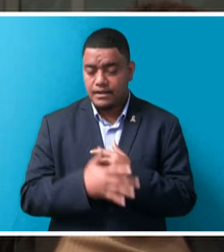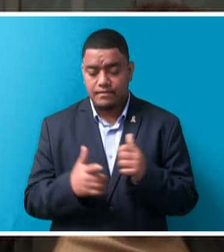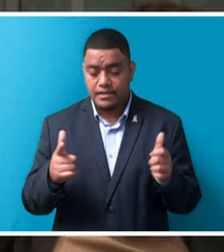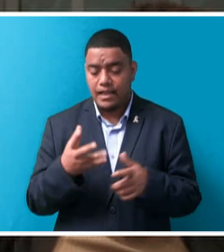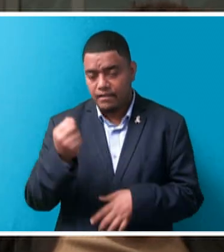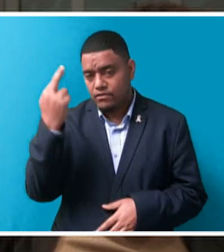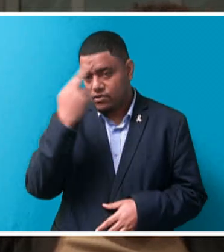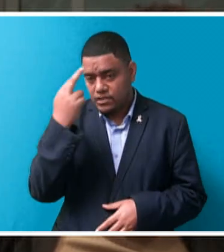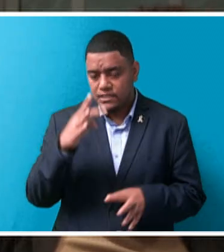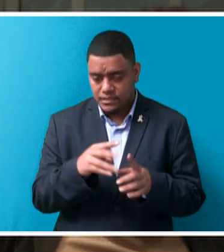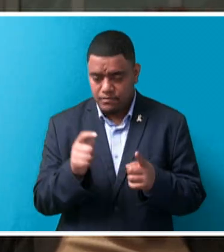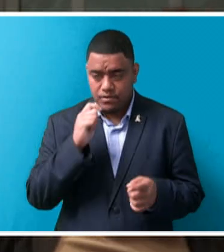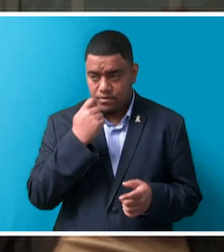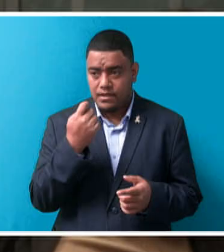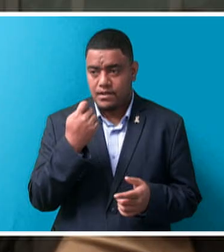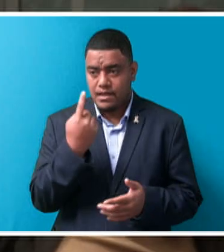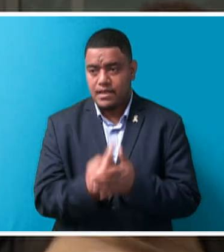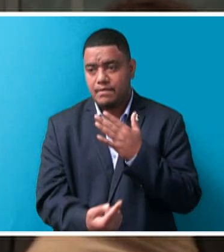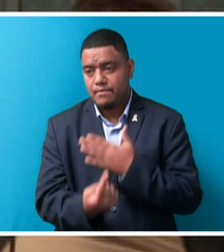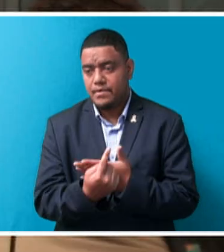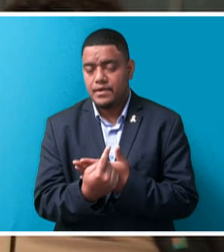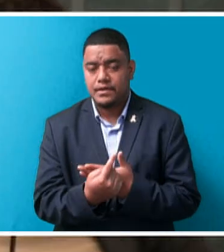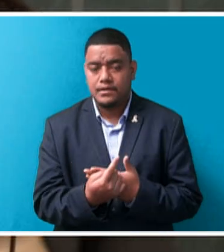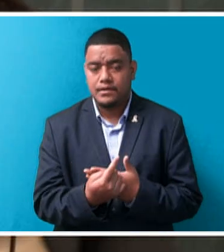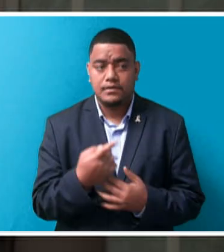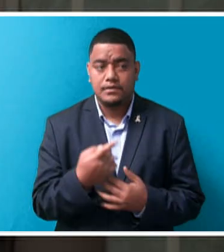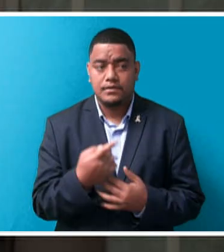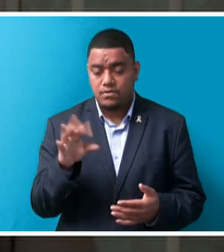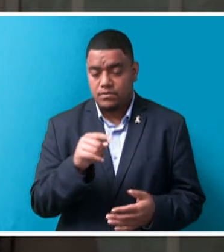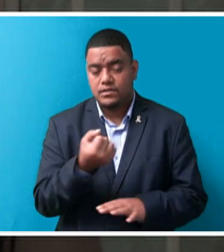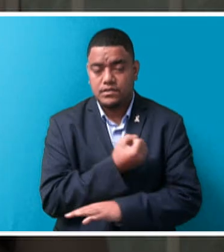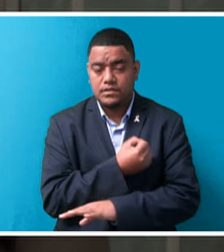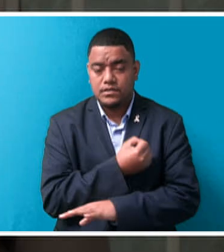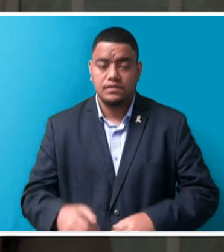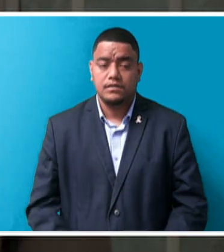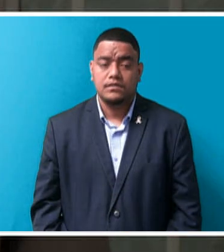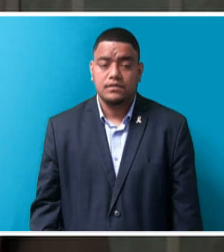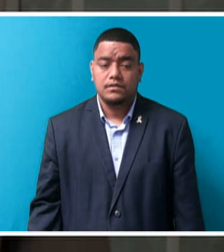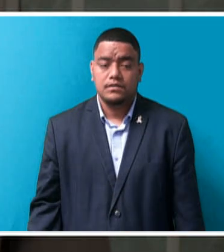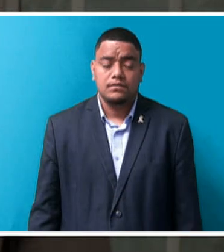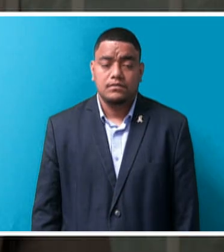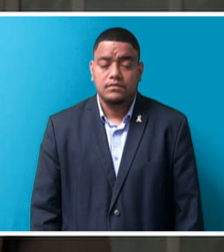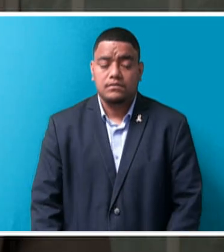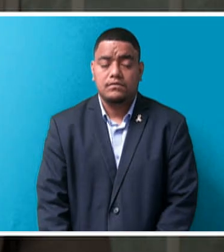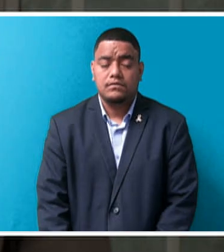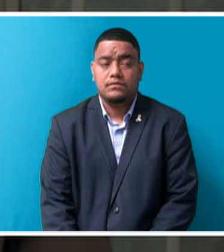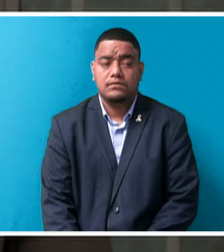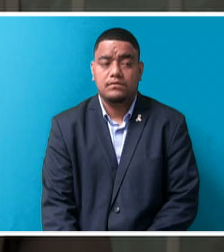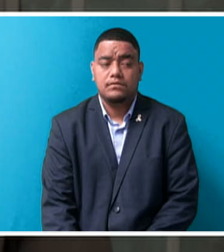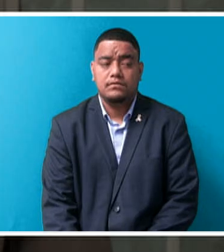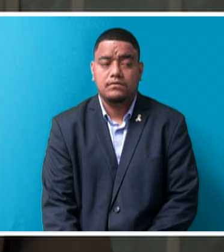that something is going to happen out there at sea. And